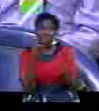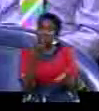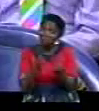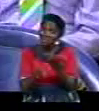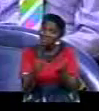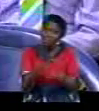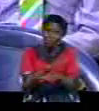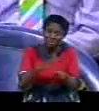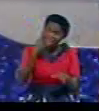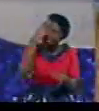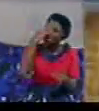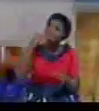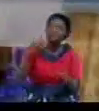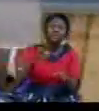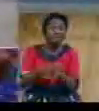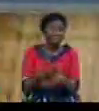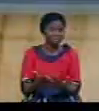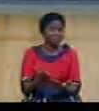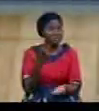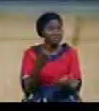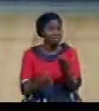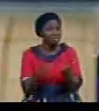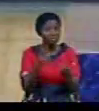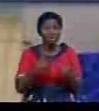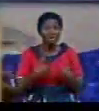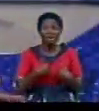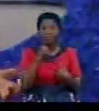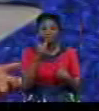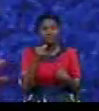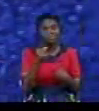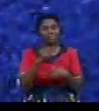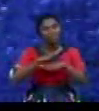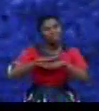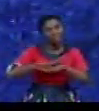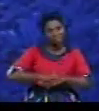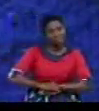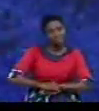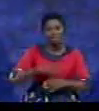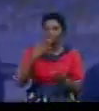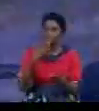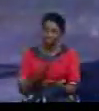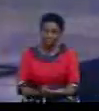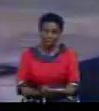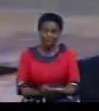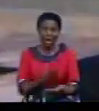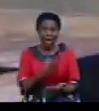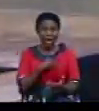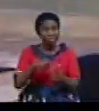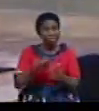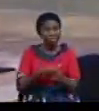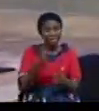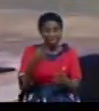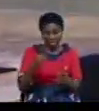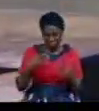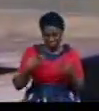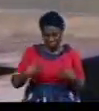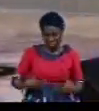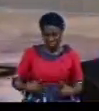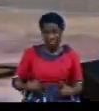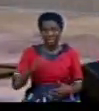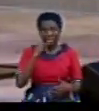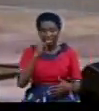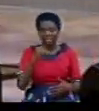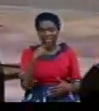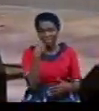enough rest maybe you've been going on and on without having rest and your body you send this signal to you